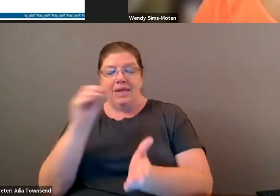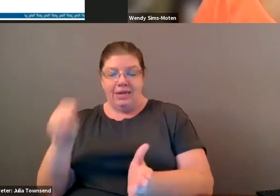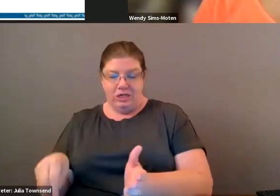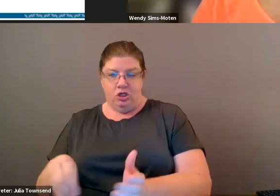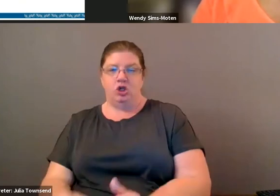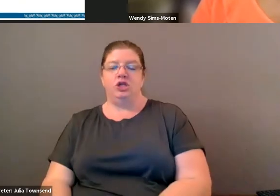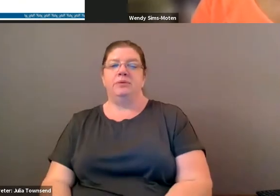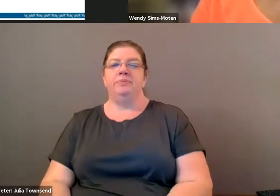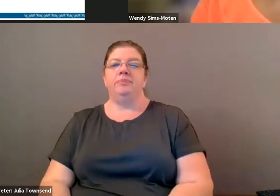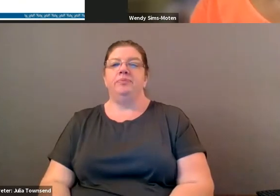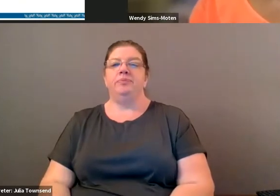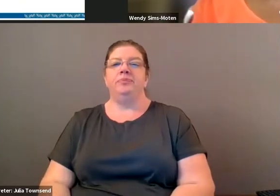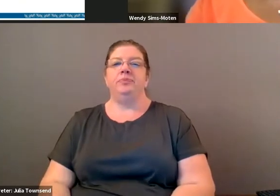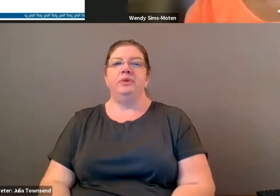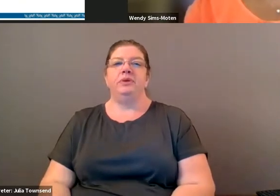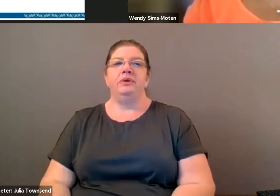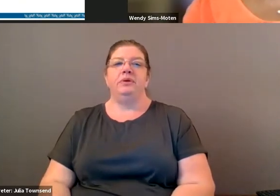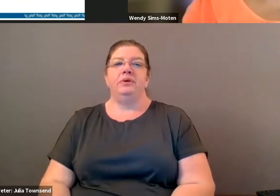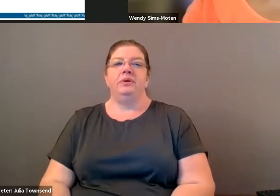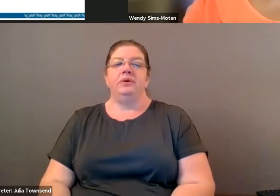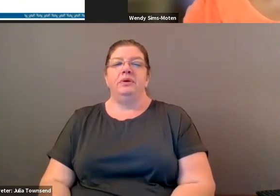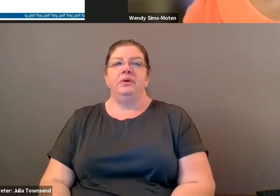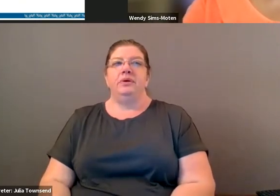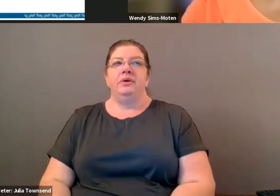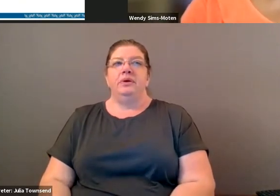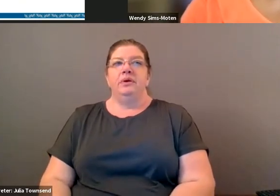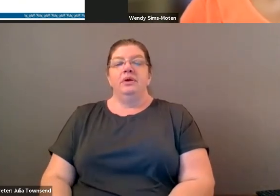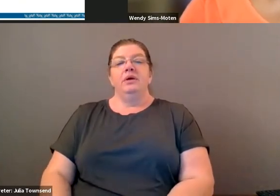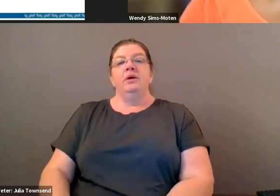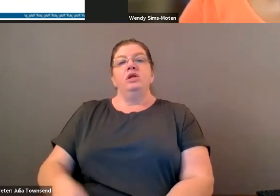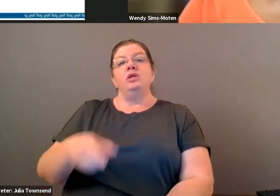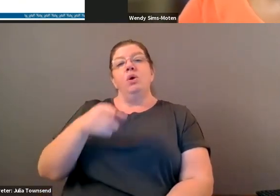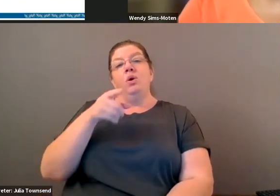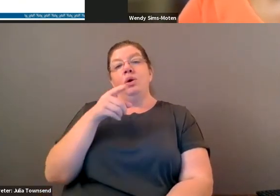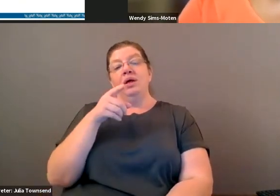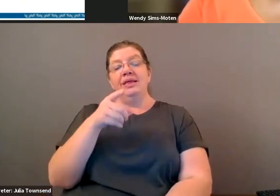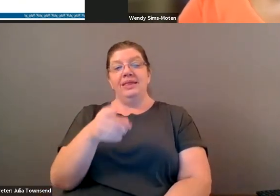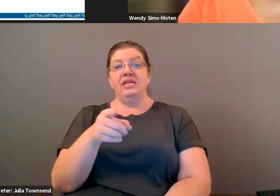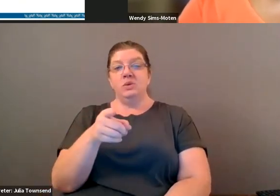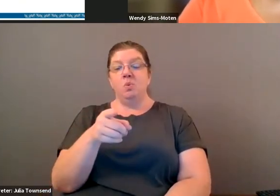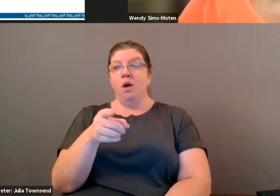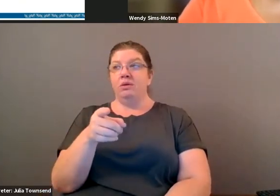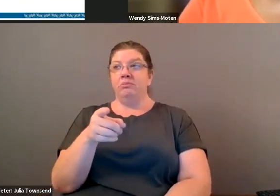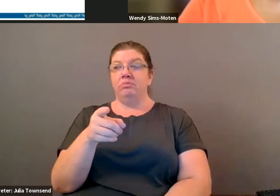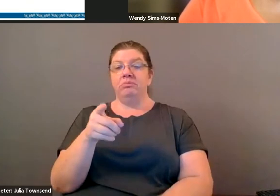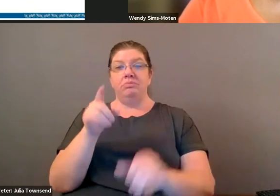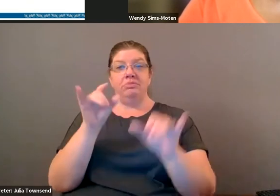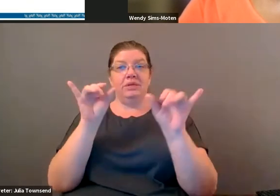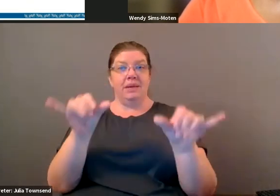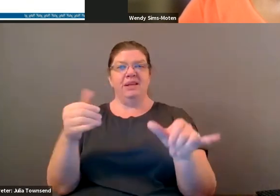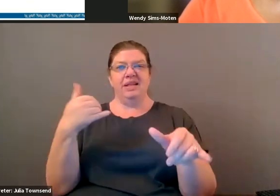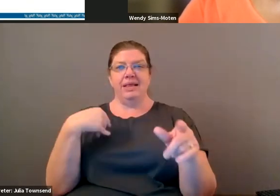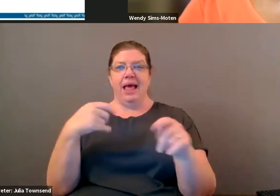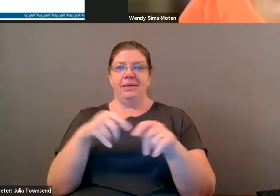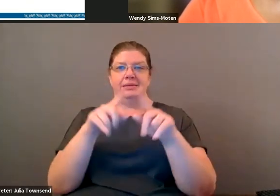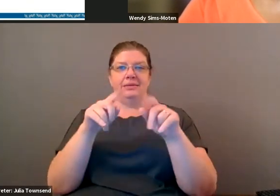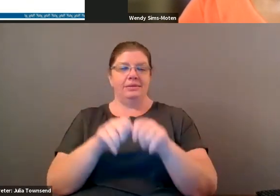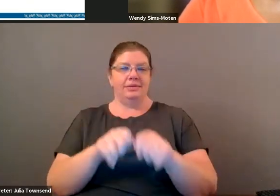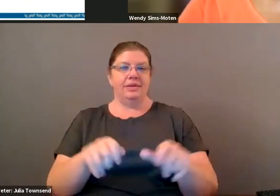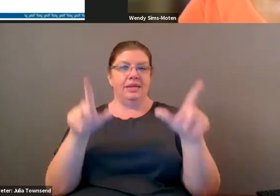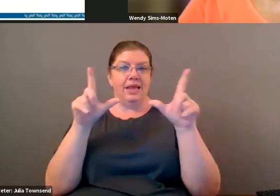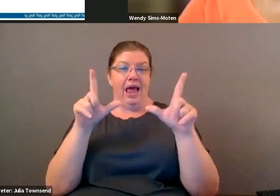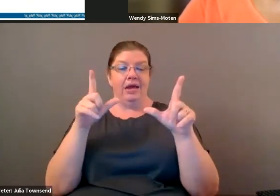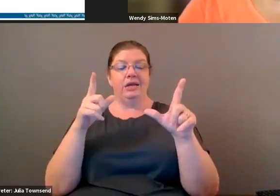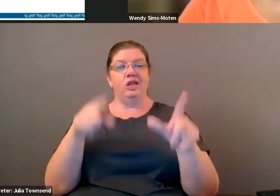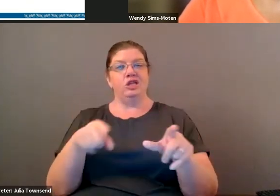please. So this one is kind of in line with the last slide. In order to